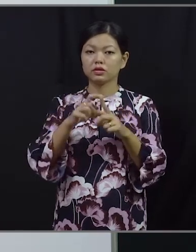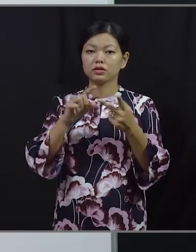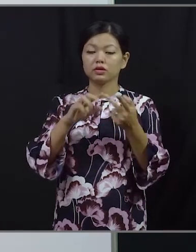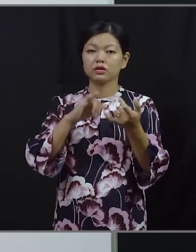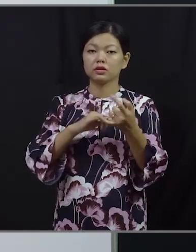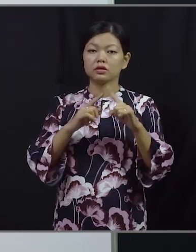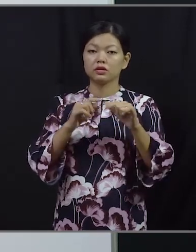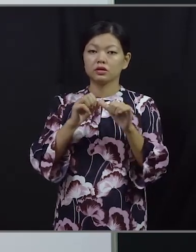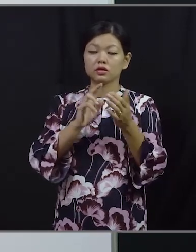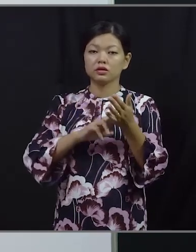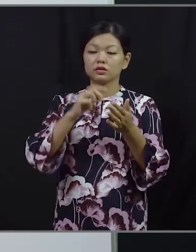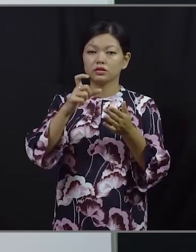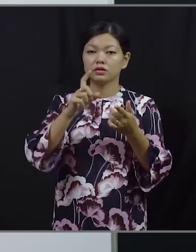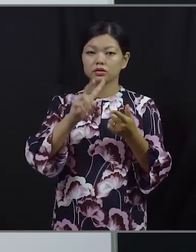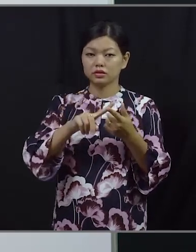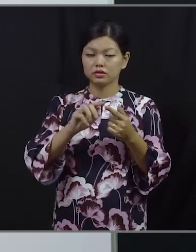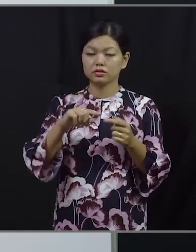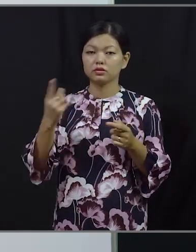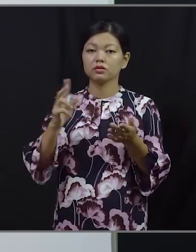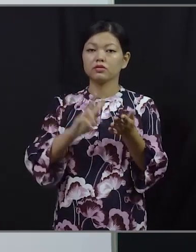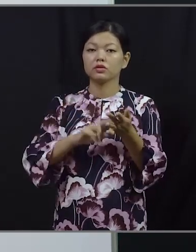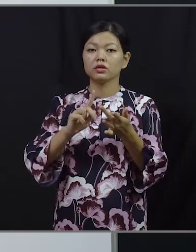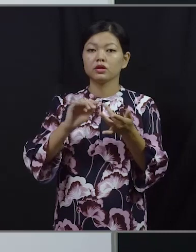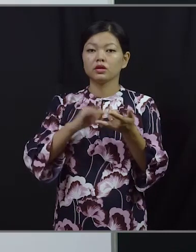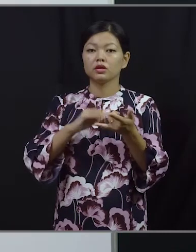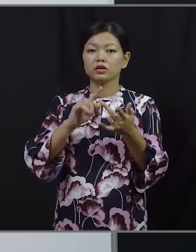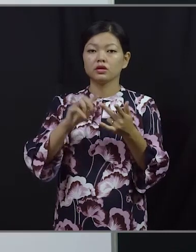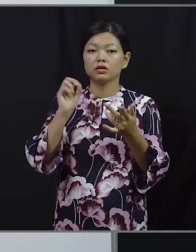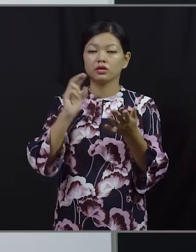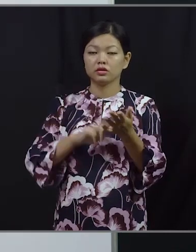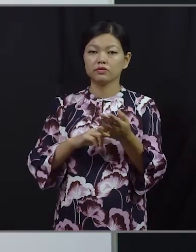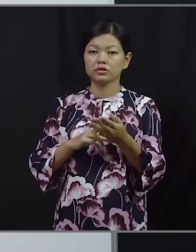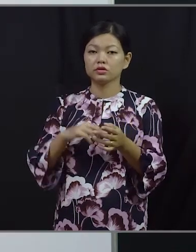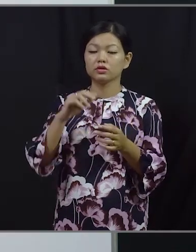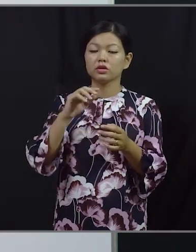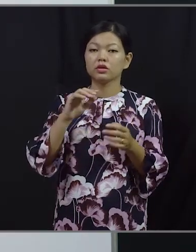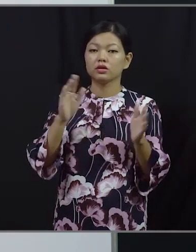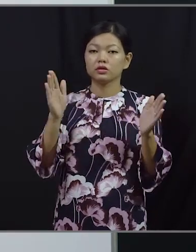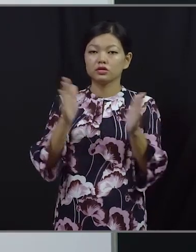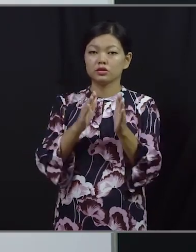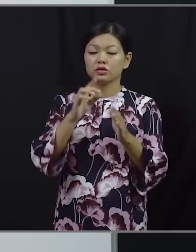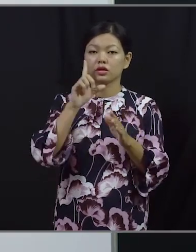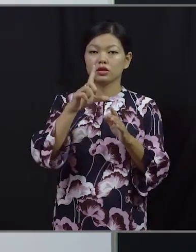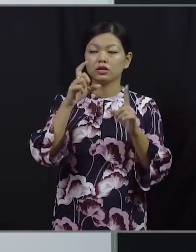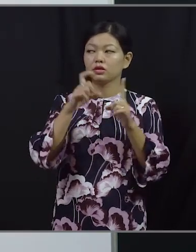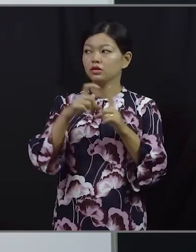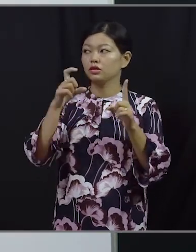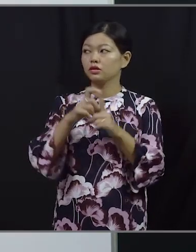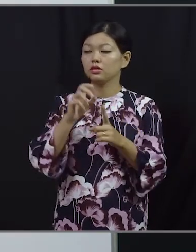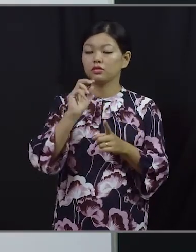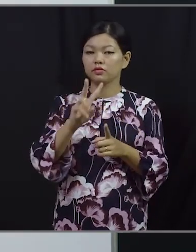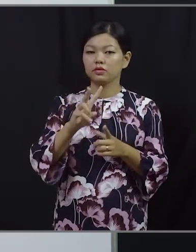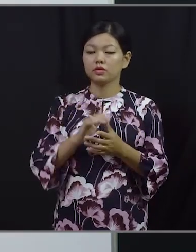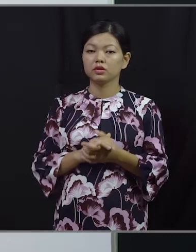is least distance of distinct vision? This is the minimum distance that we can see the object clearly, okay? Suppose if we hold the object very close to the